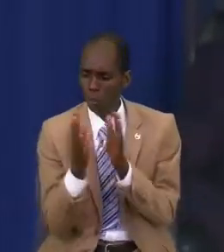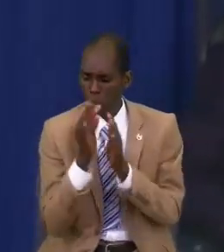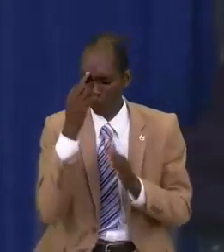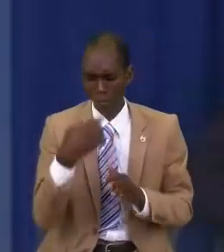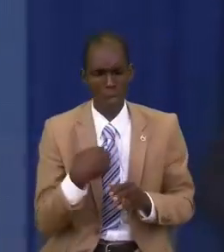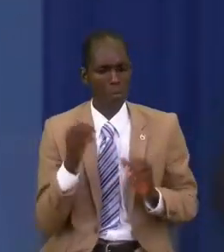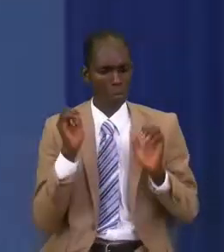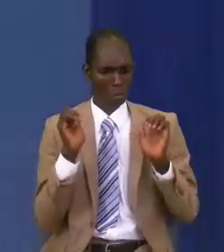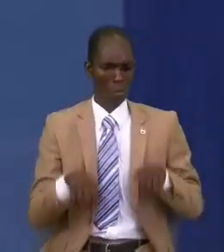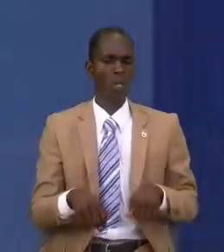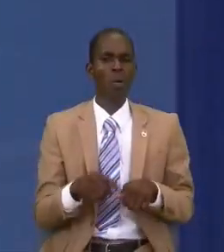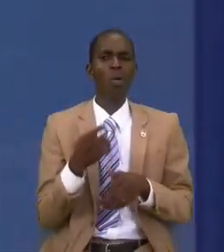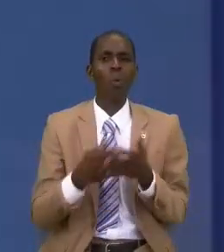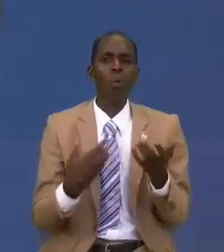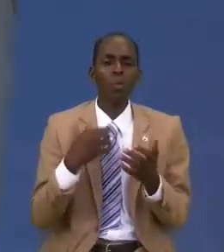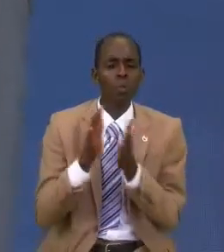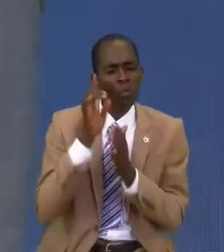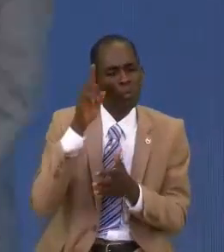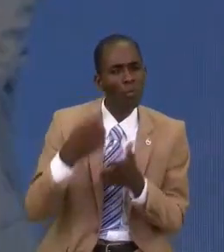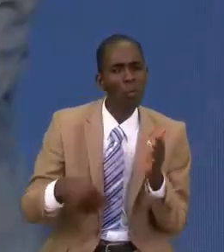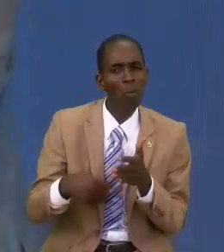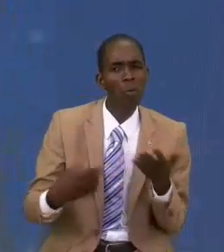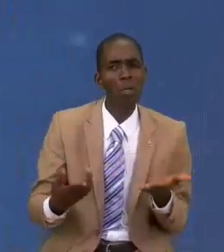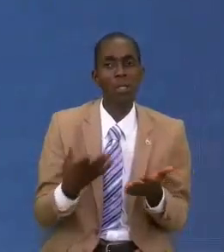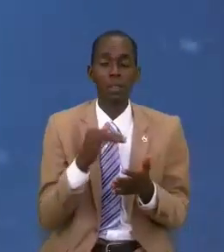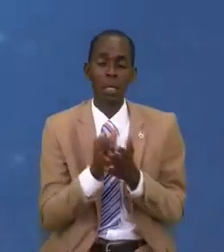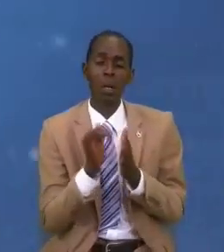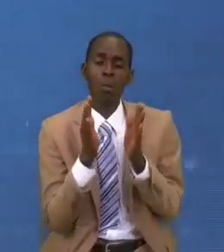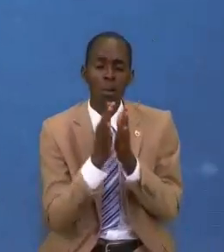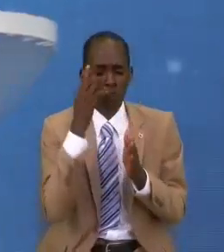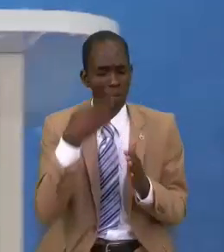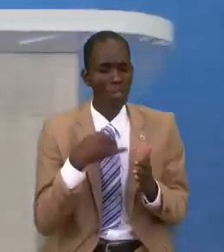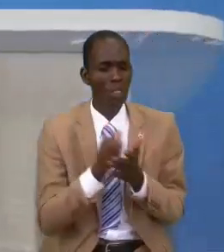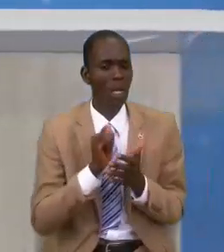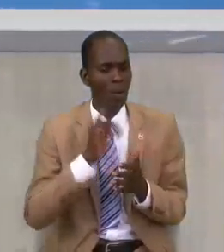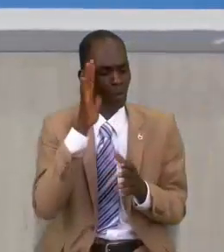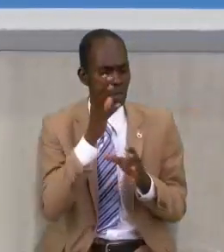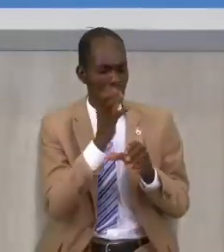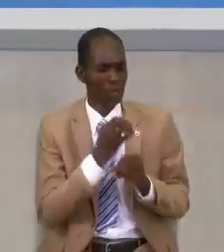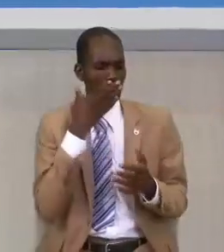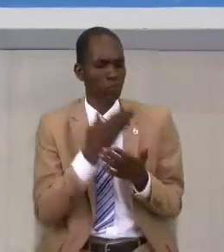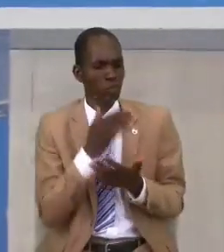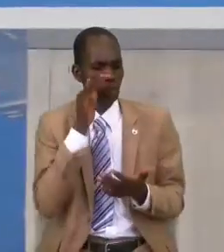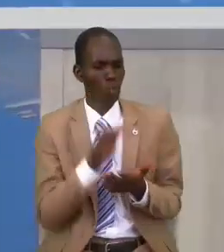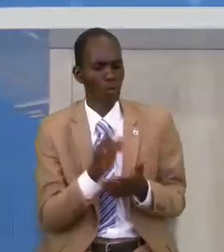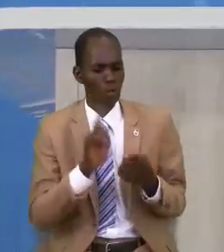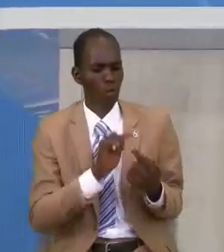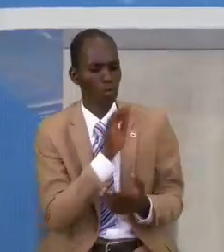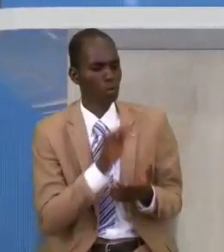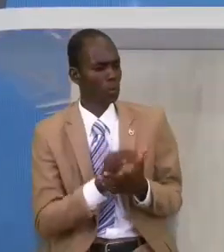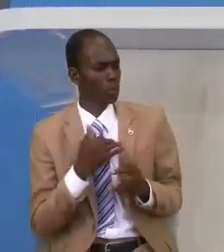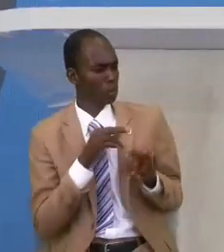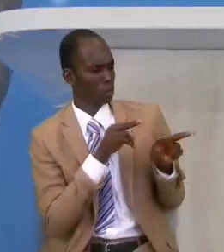that I'll get a good wife to marry. And I looked at him. He was maybe perhaps a little bit older than